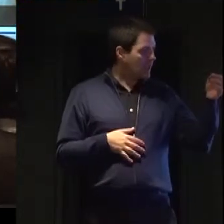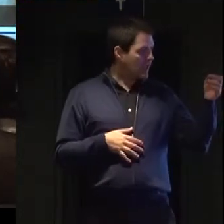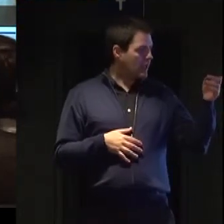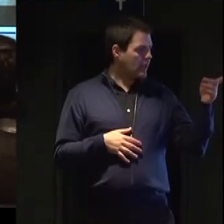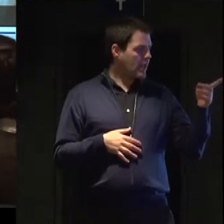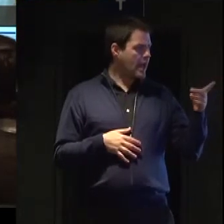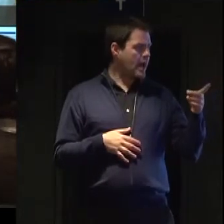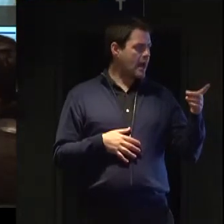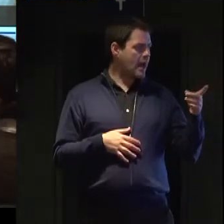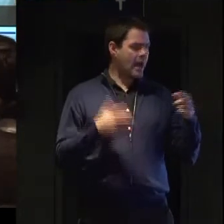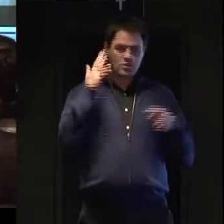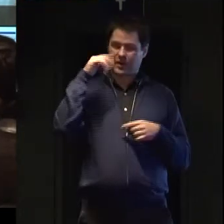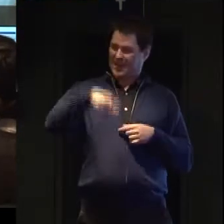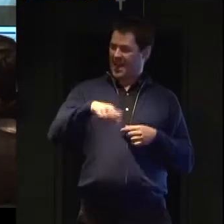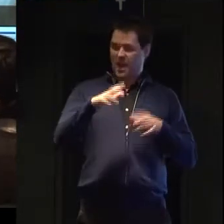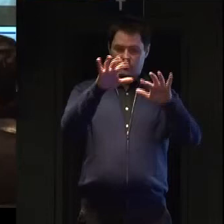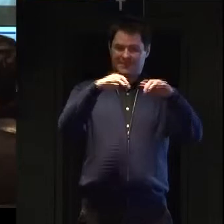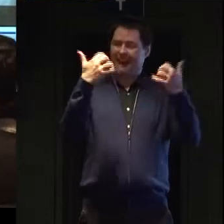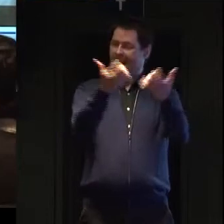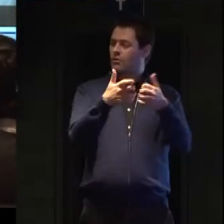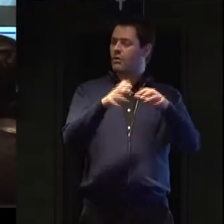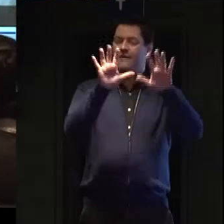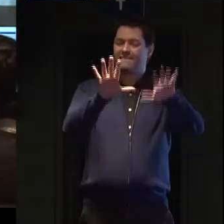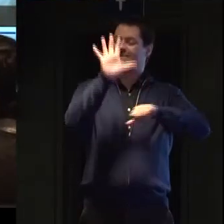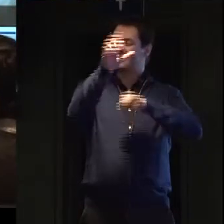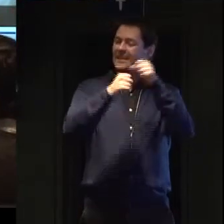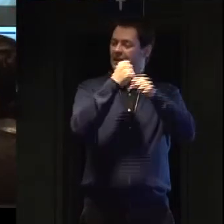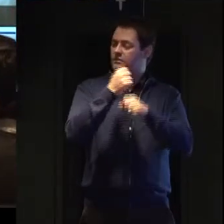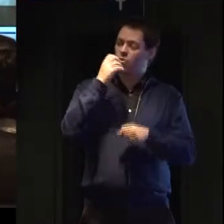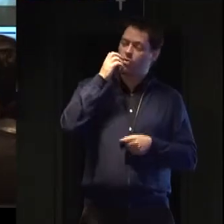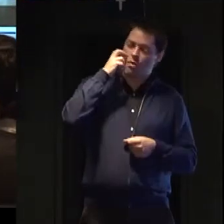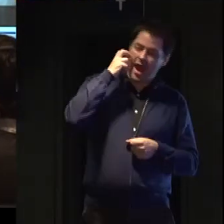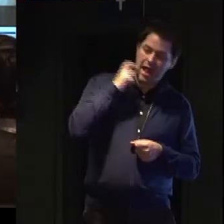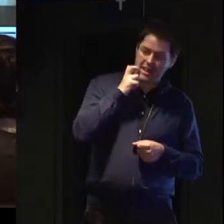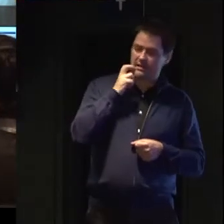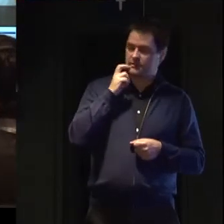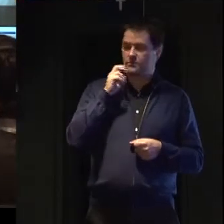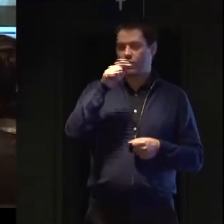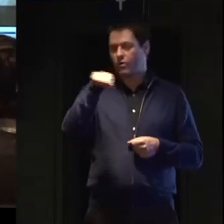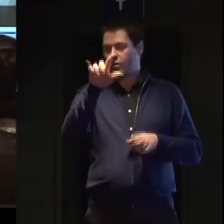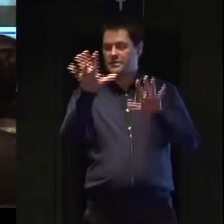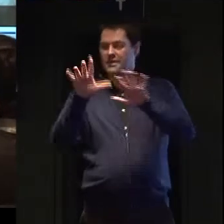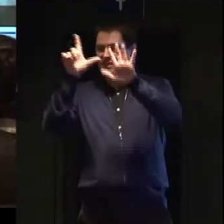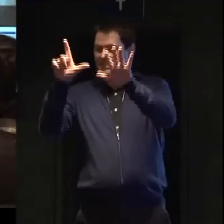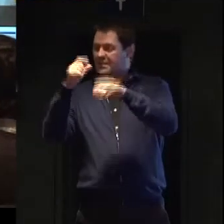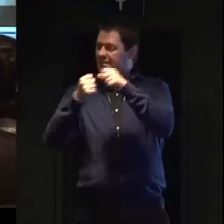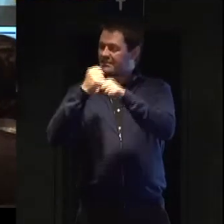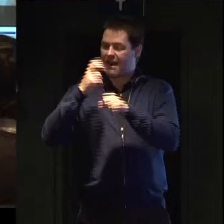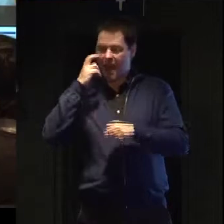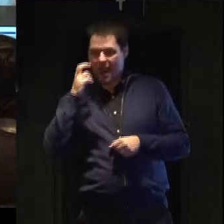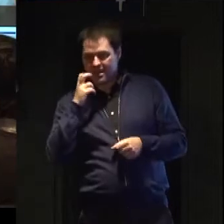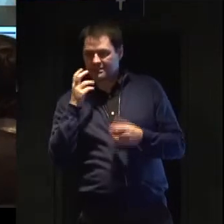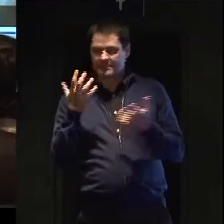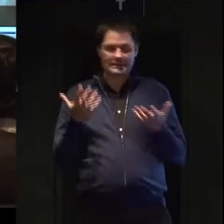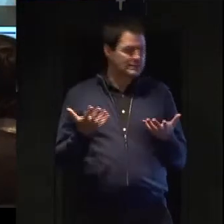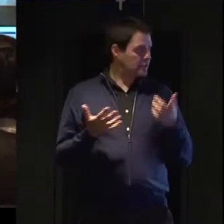we're working with a Molineux Stadium now that's 15 years old, that's 17 years old in some cases. So we haven't got the facilities that we'd like